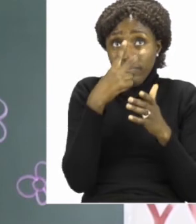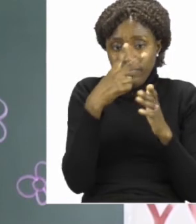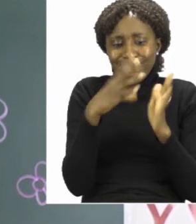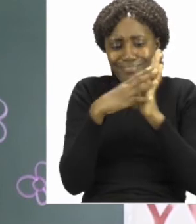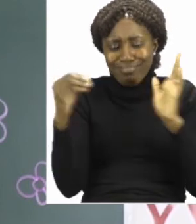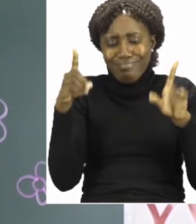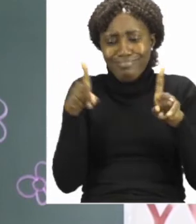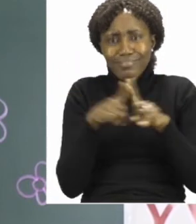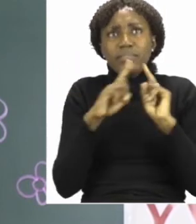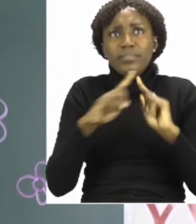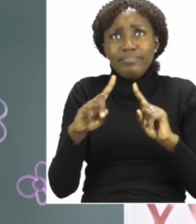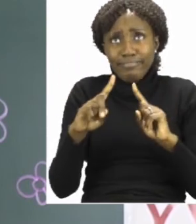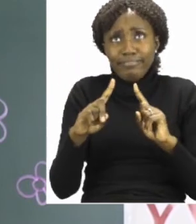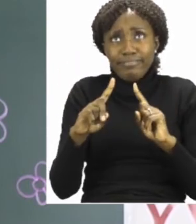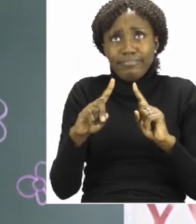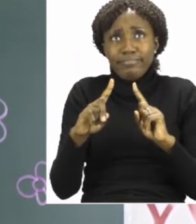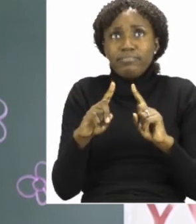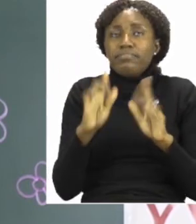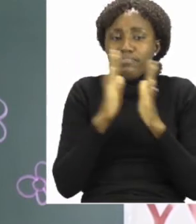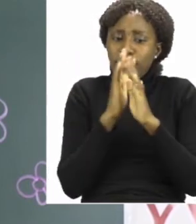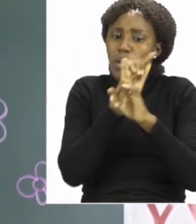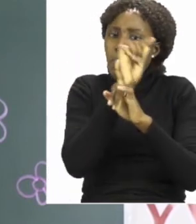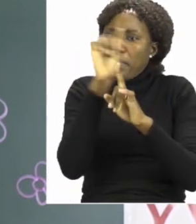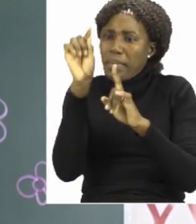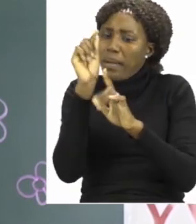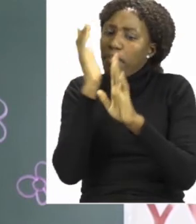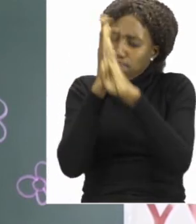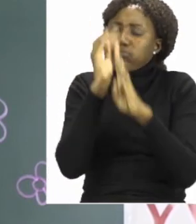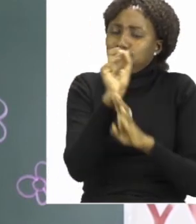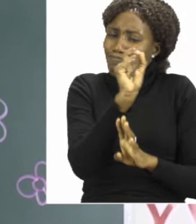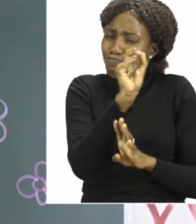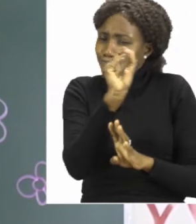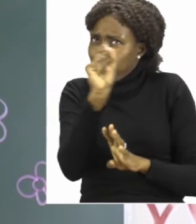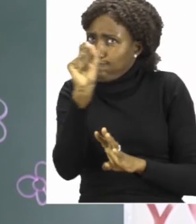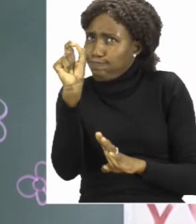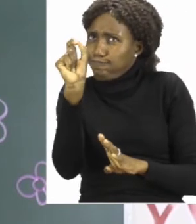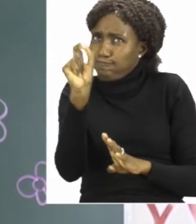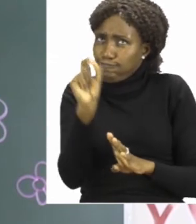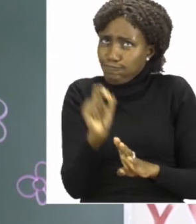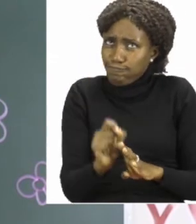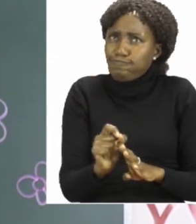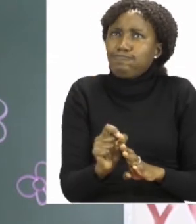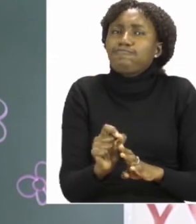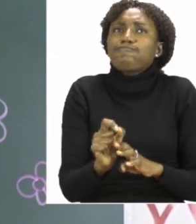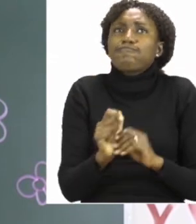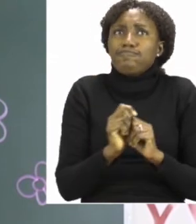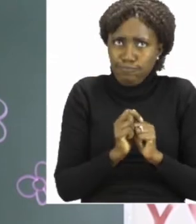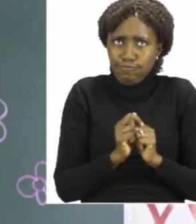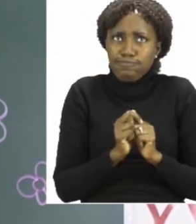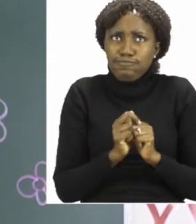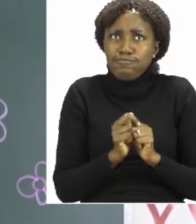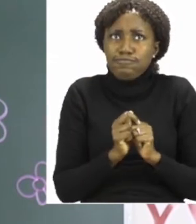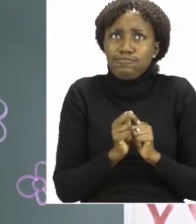The first one is to make sure that we follow all the trace dots. The next rule is